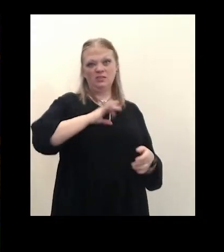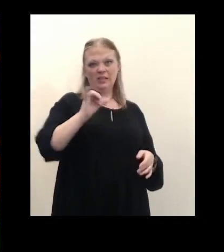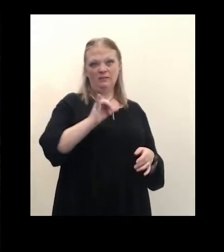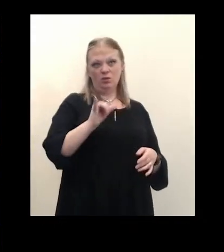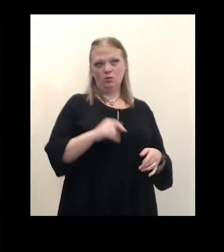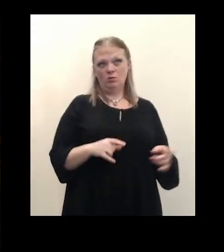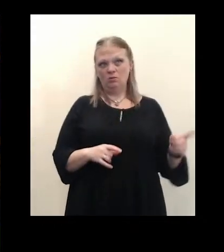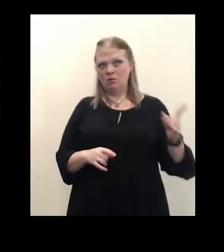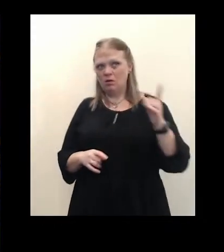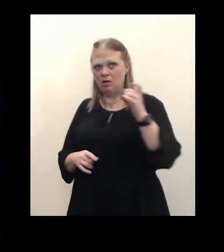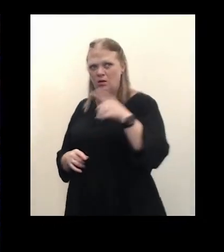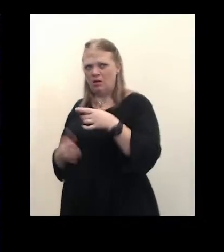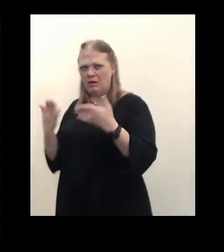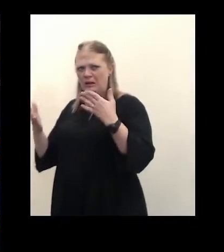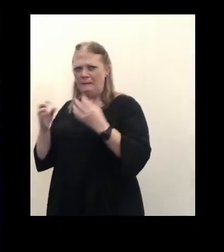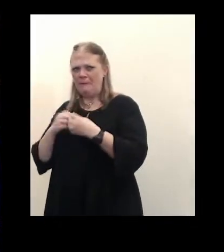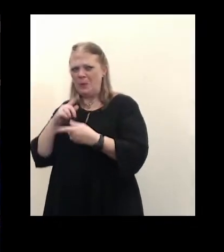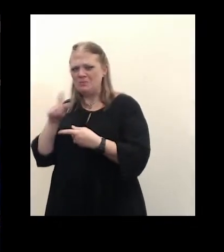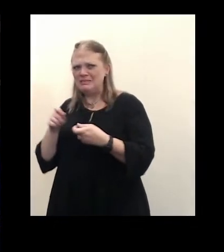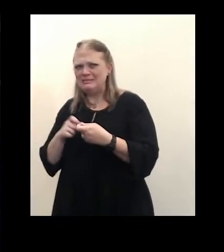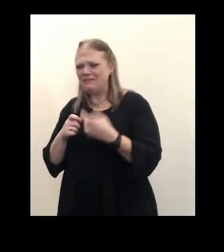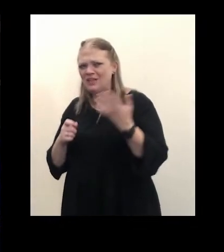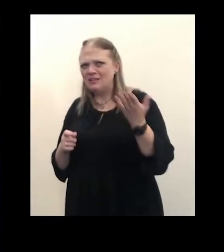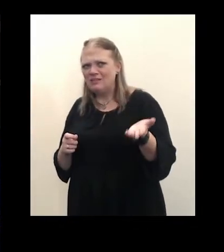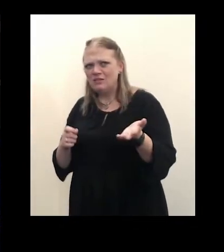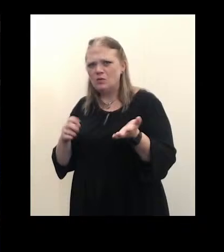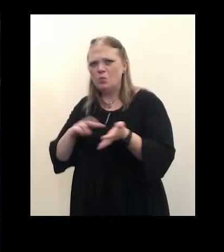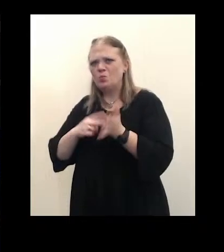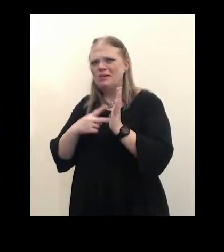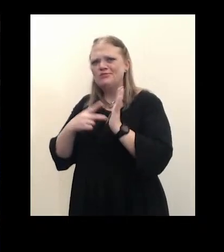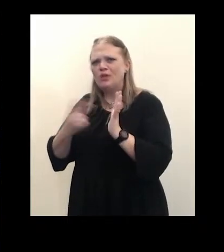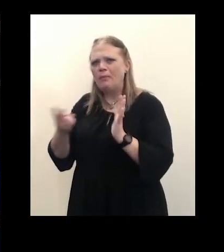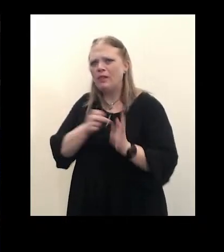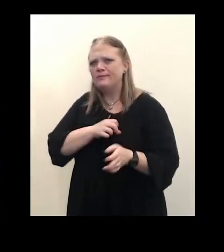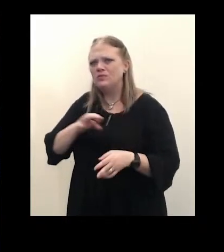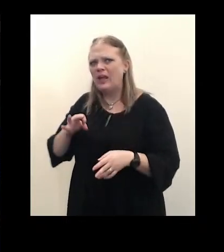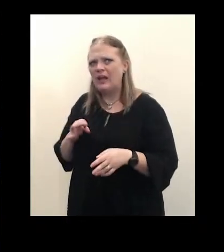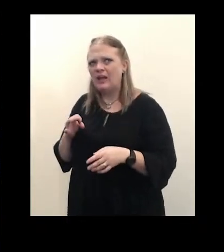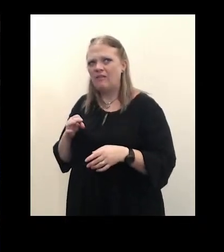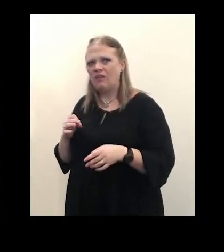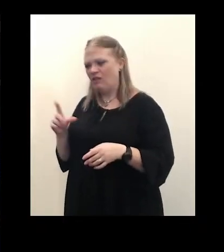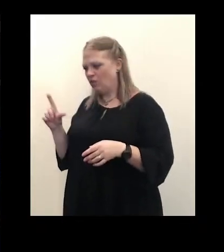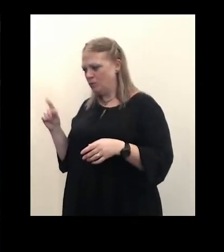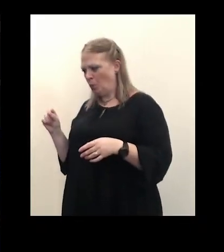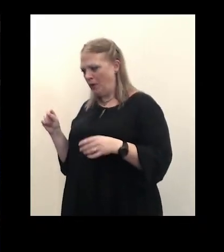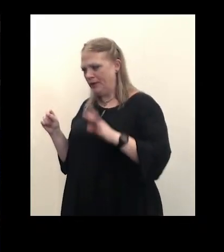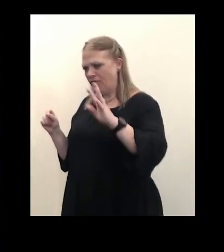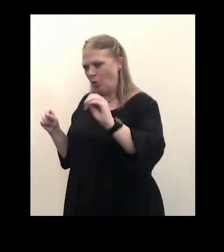you just maybe be a little bit more specific on that? Doubling the staff, are you going from 20 to 40